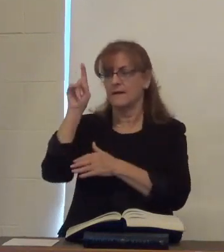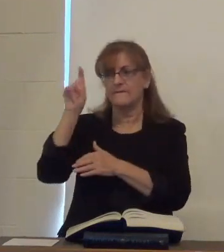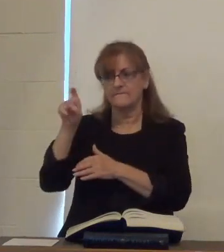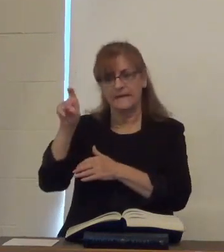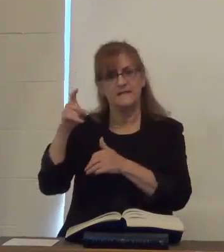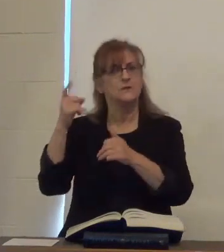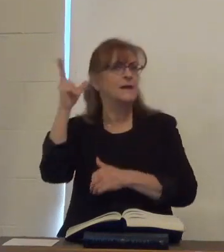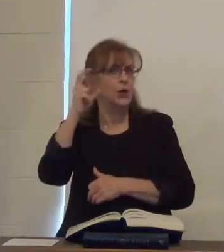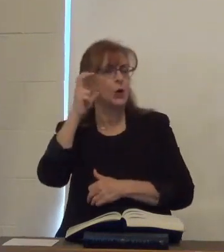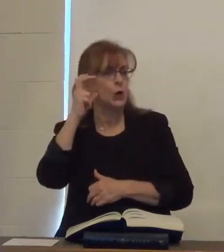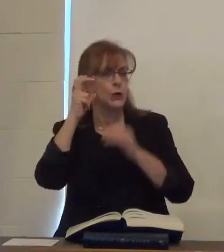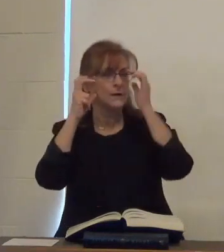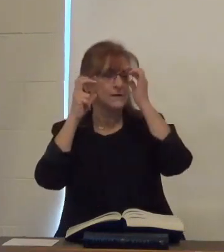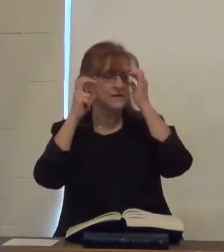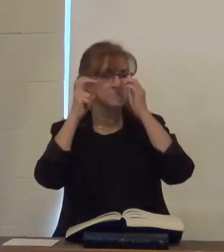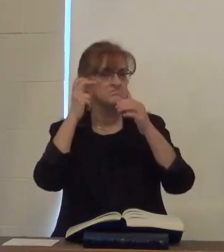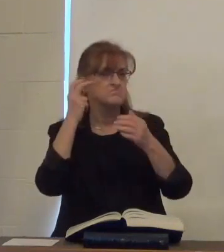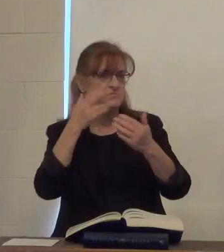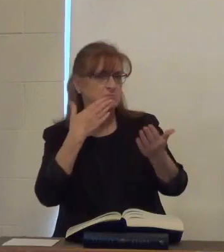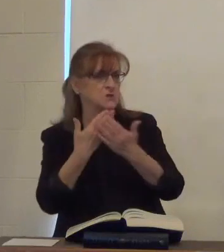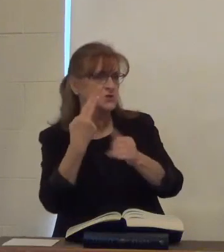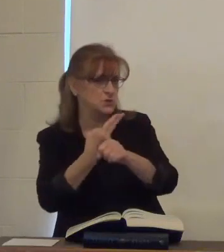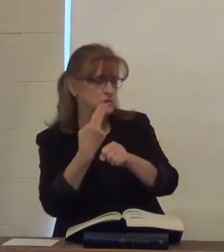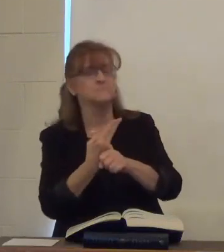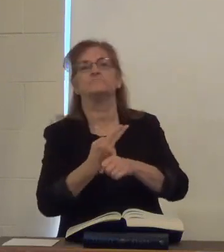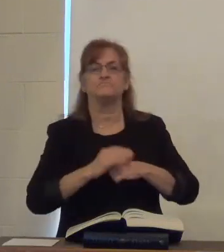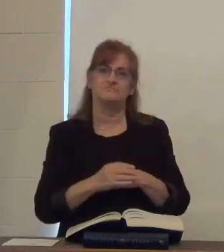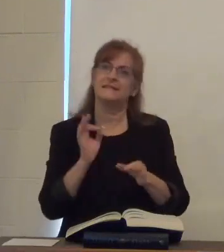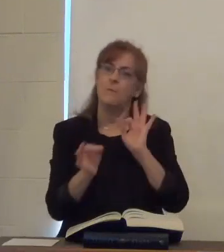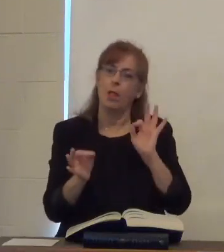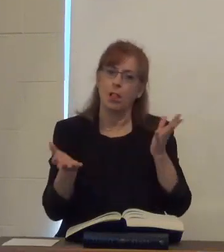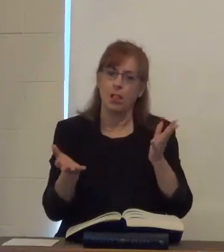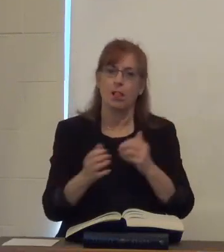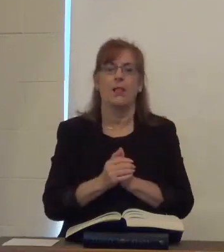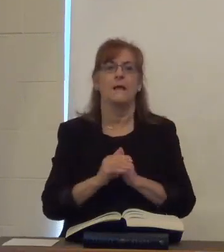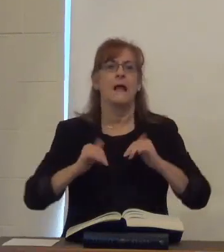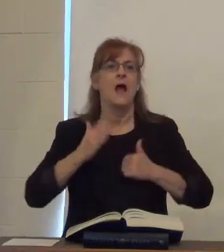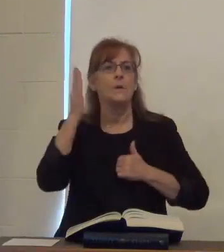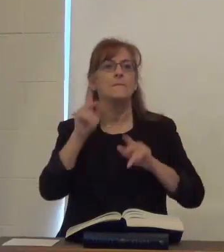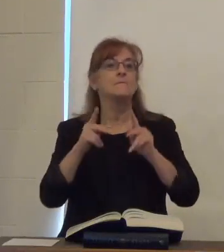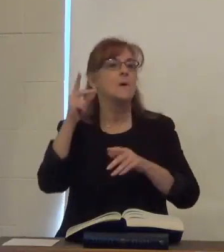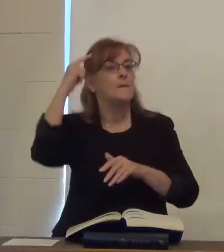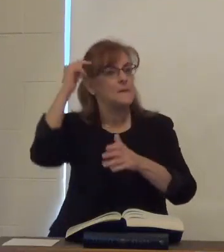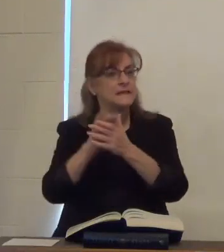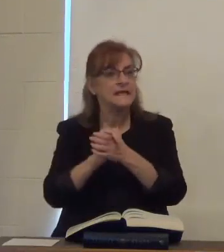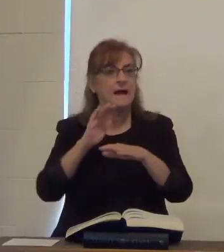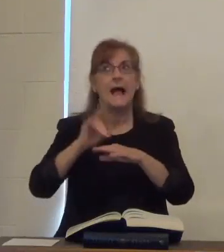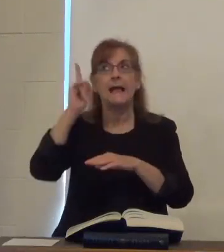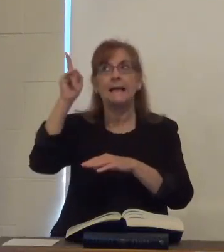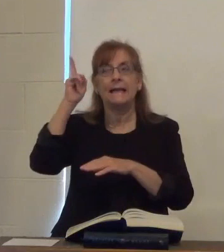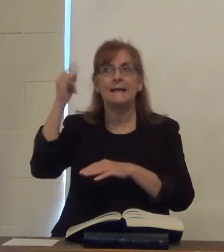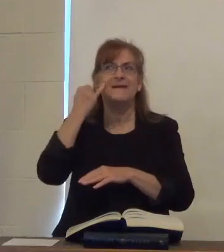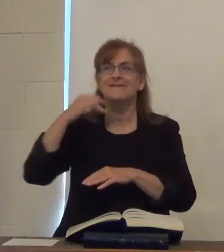to be effective. That seems a simplistic point. But Romans 10:14 says, How shall they believe on him in whom they have not